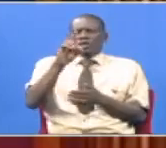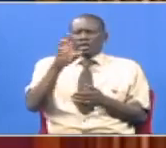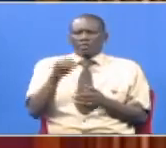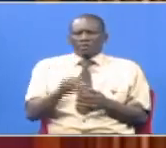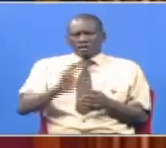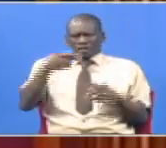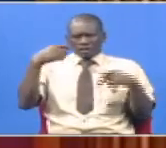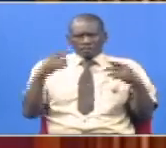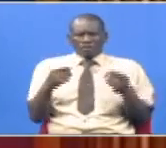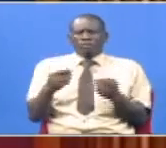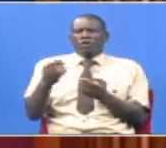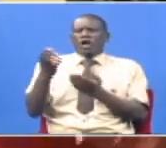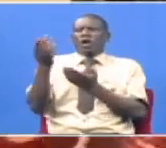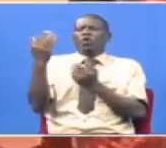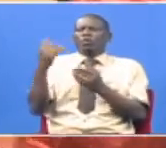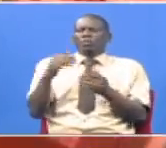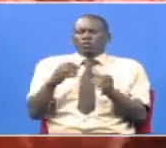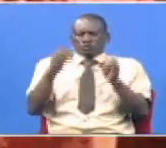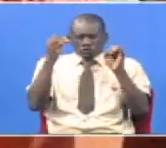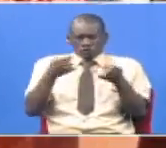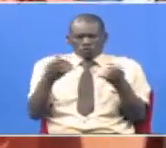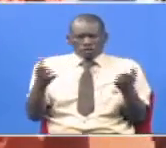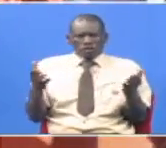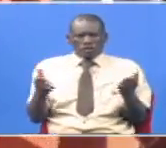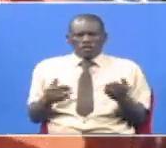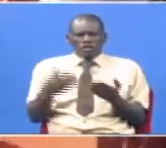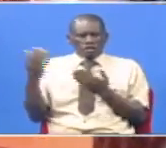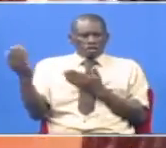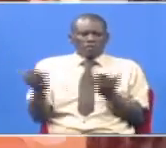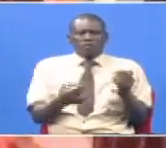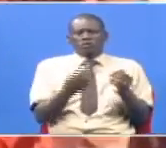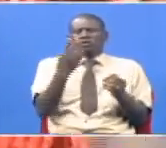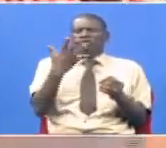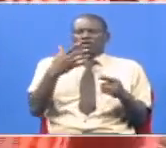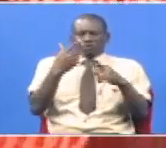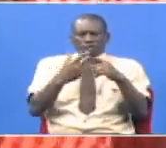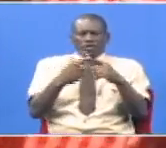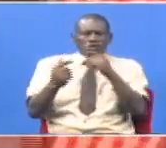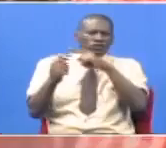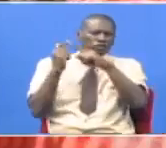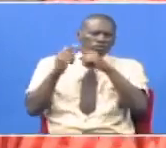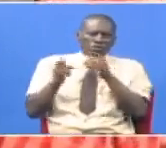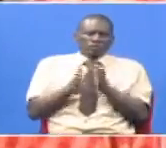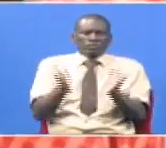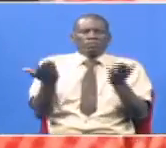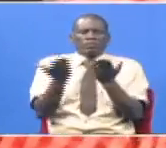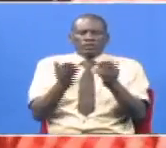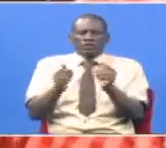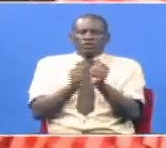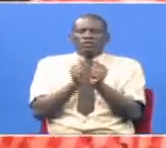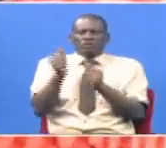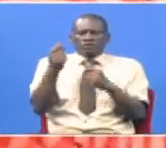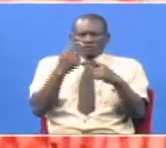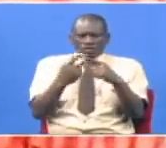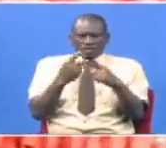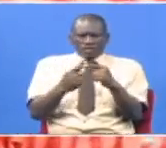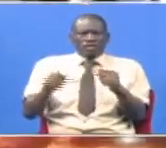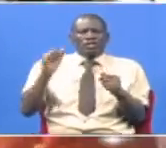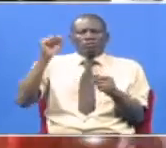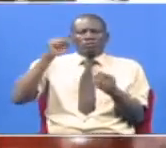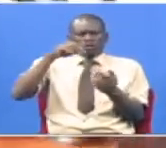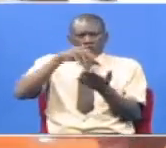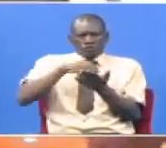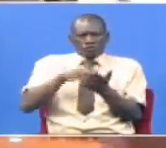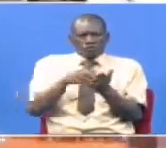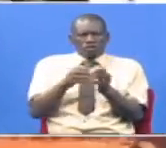are looking forward to a new dawn. He brings to the table 25 years of experience in public service, 15 of which were in political